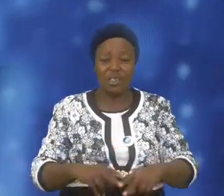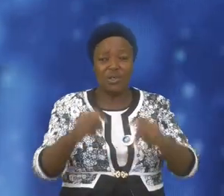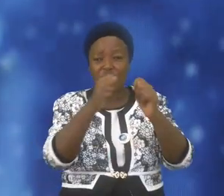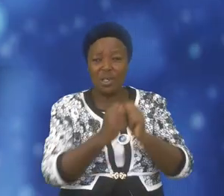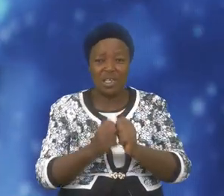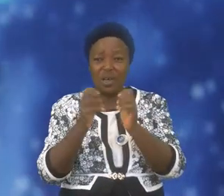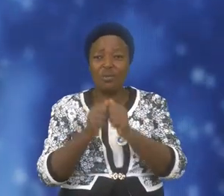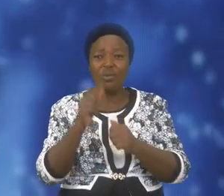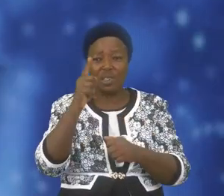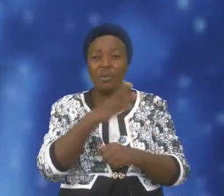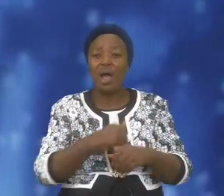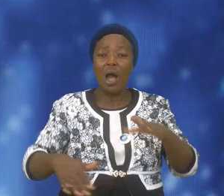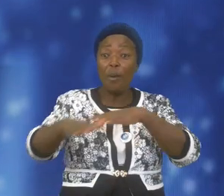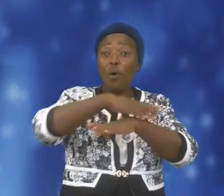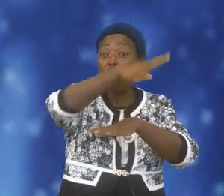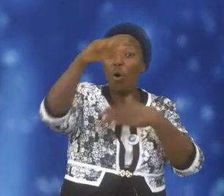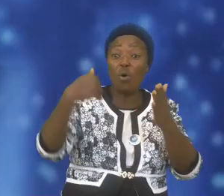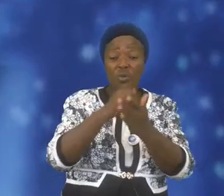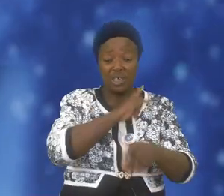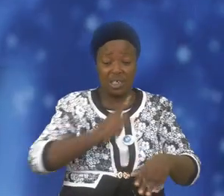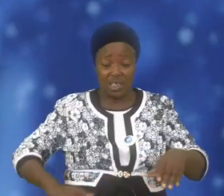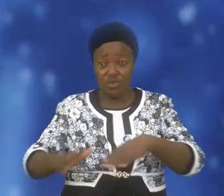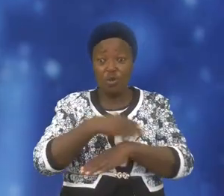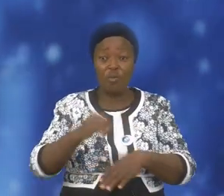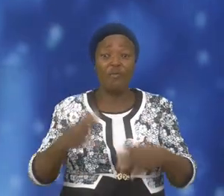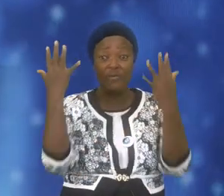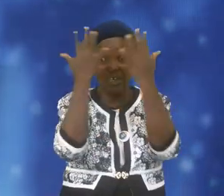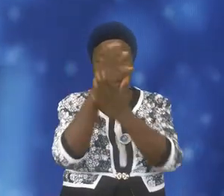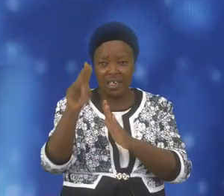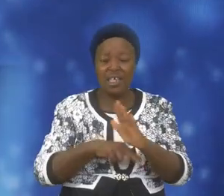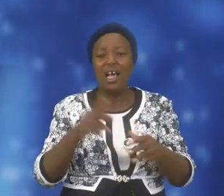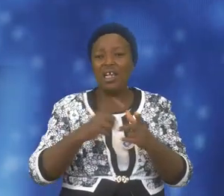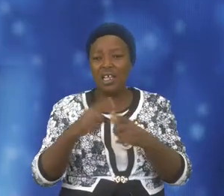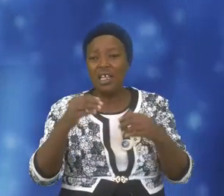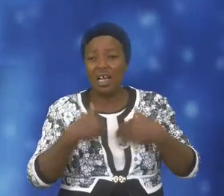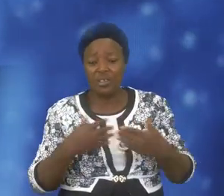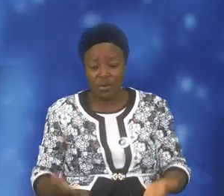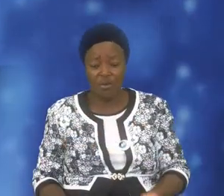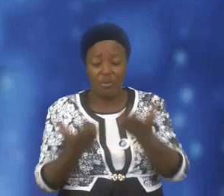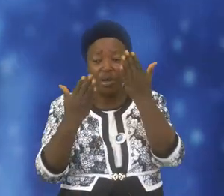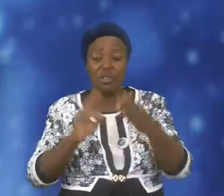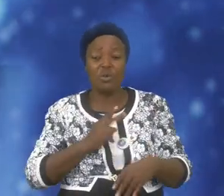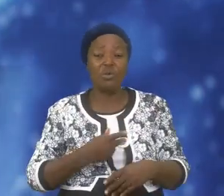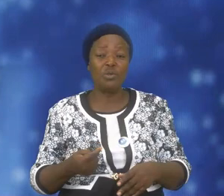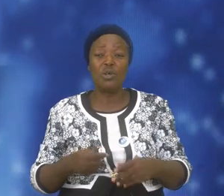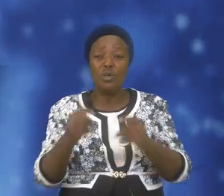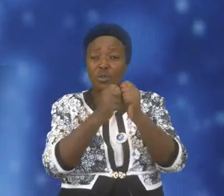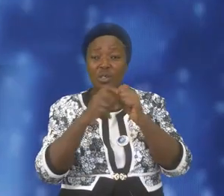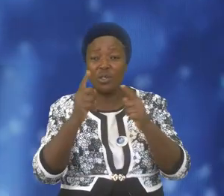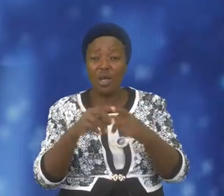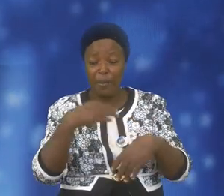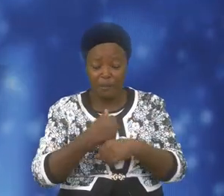together, and now he makes us to sit with him in heavenly places above the power of the